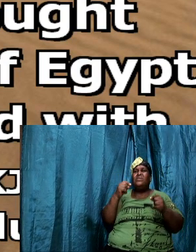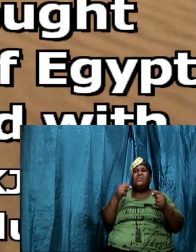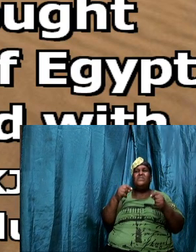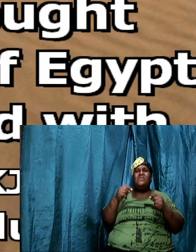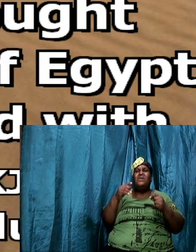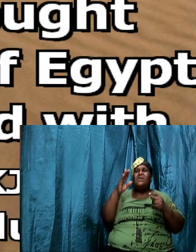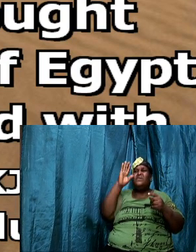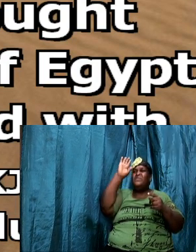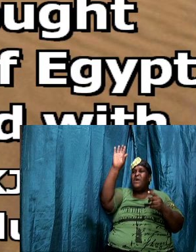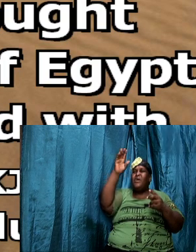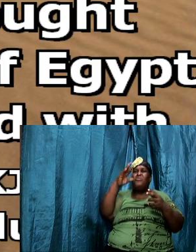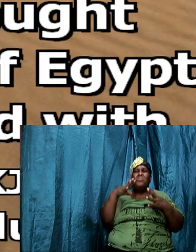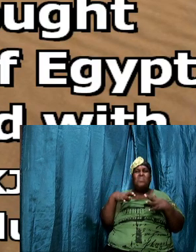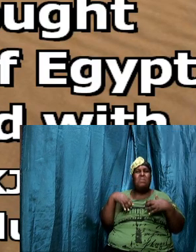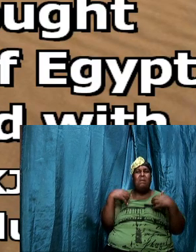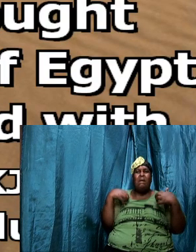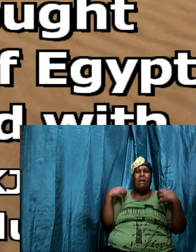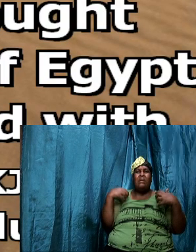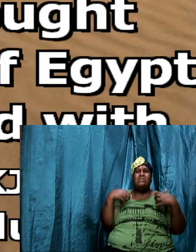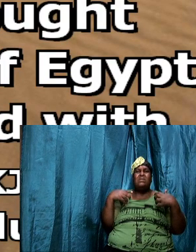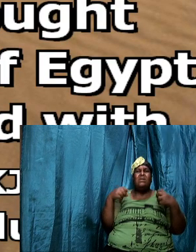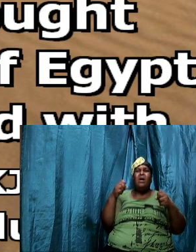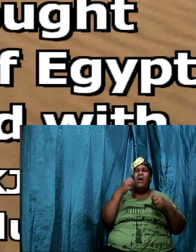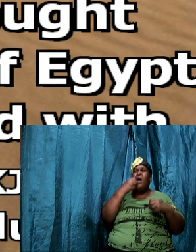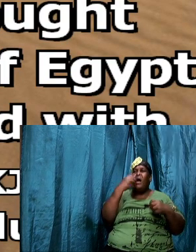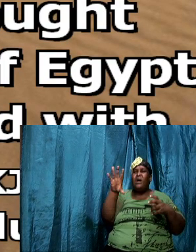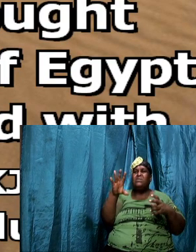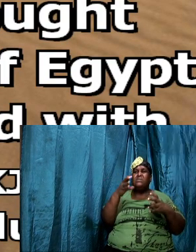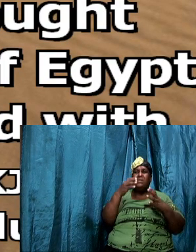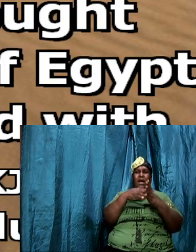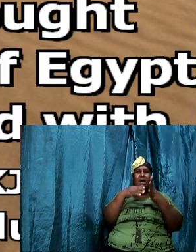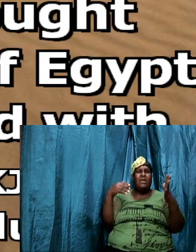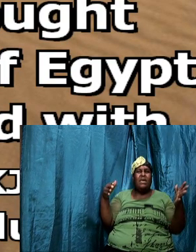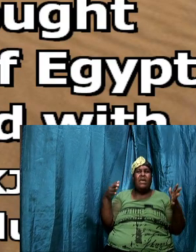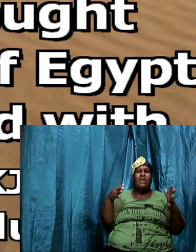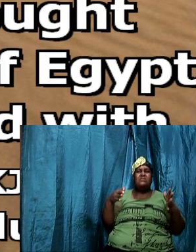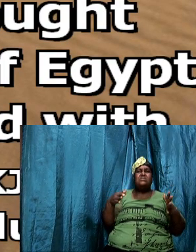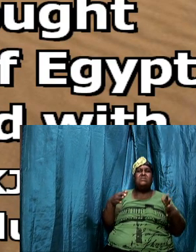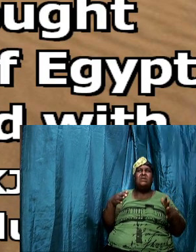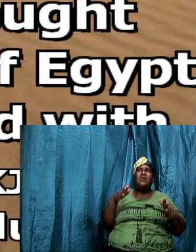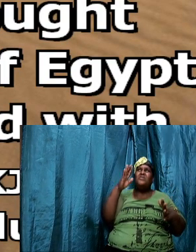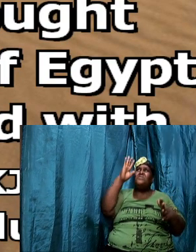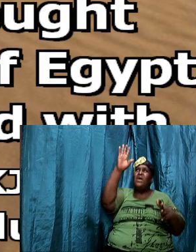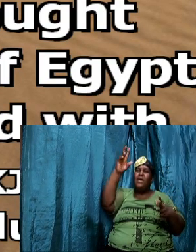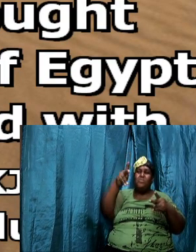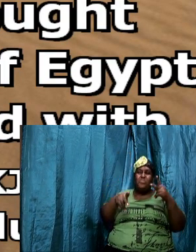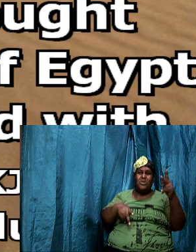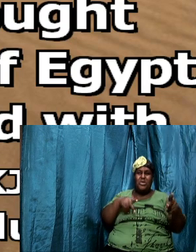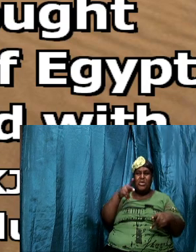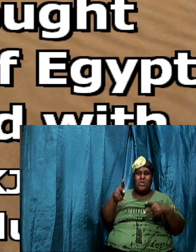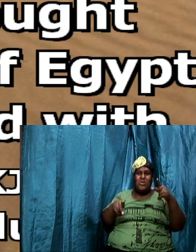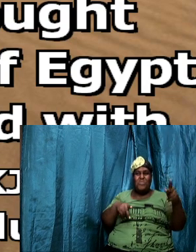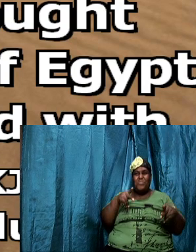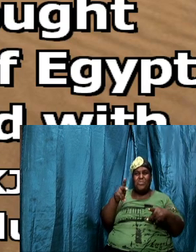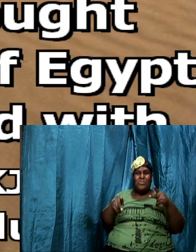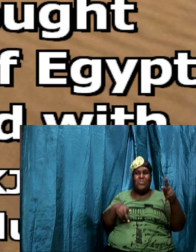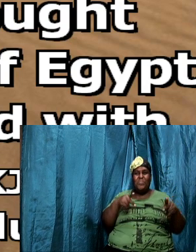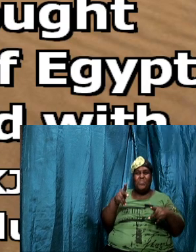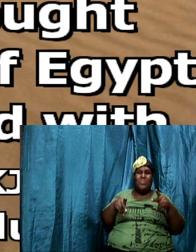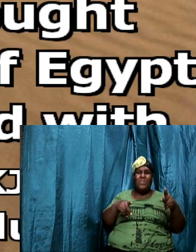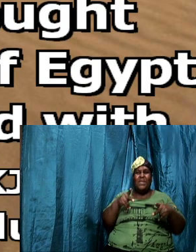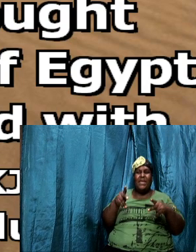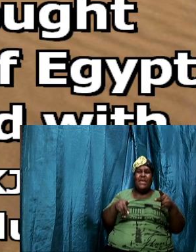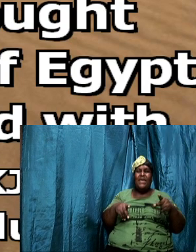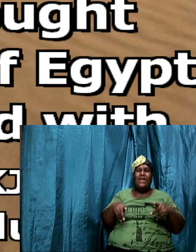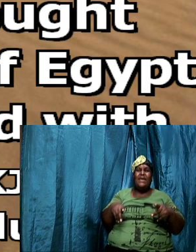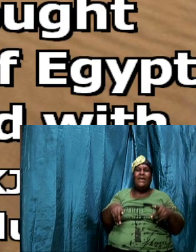doth thy wrath wax hot against thy people? So in verse 7, God is saying